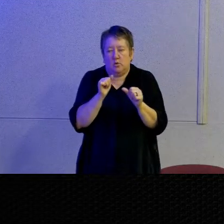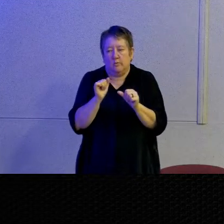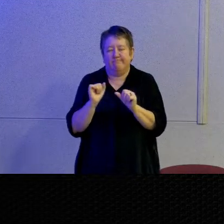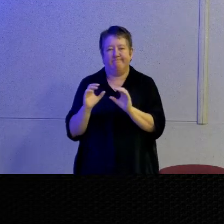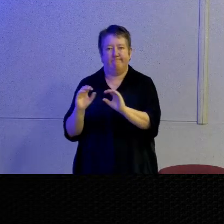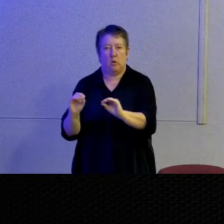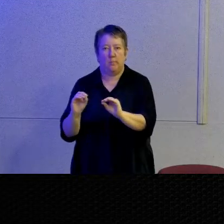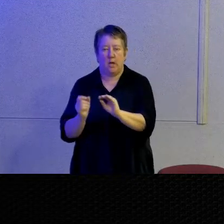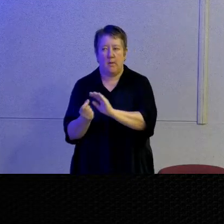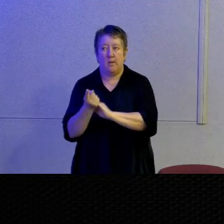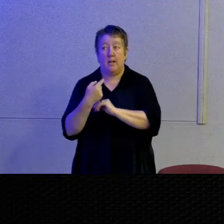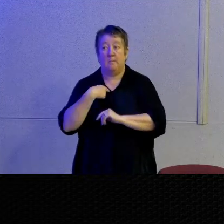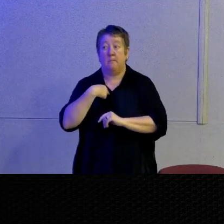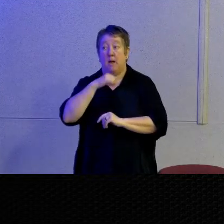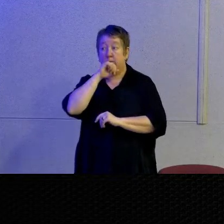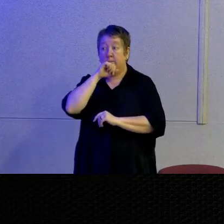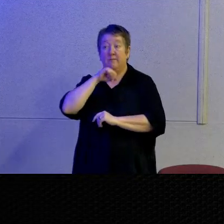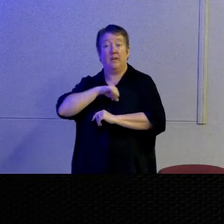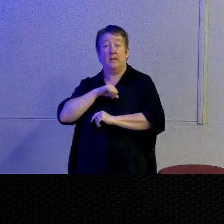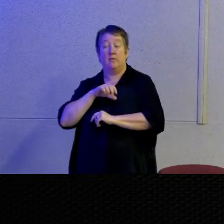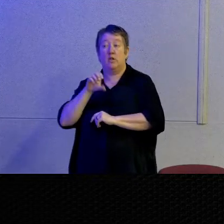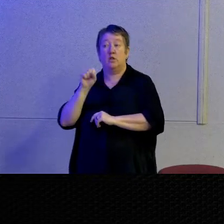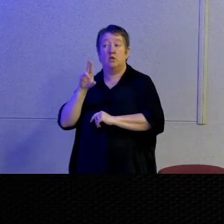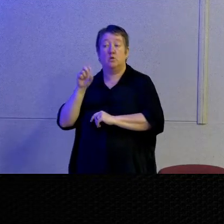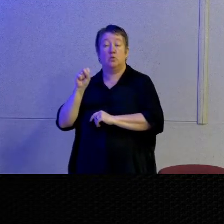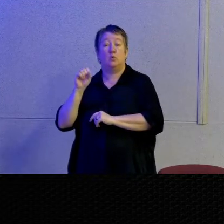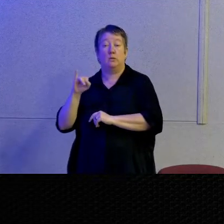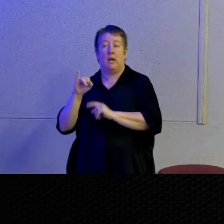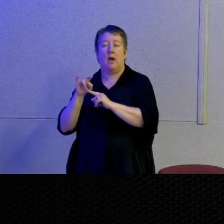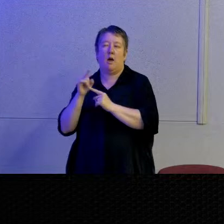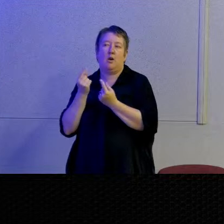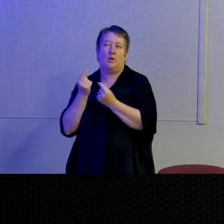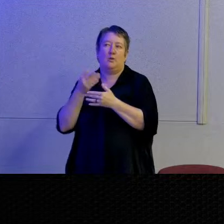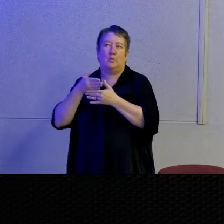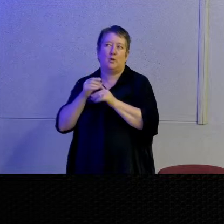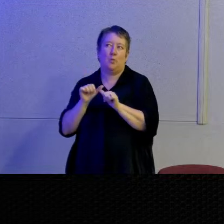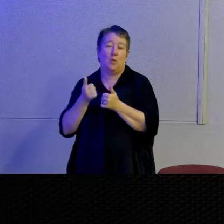favorite, SUSY, would do that job very well.